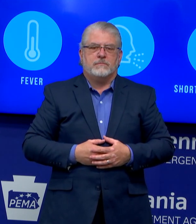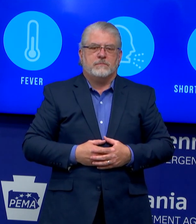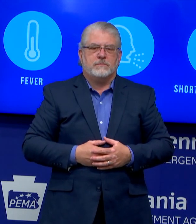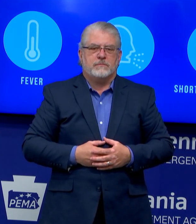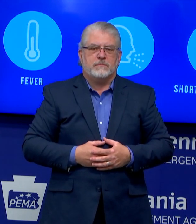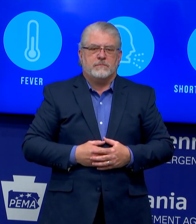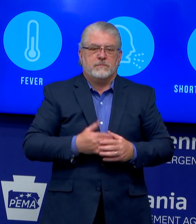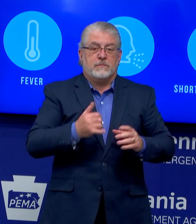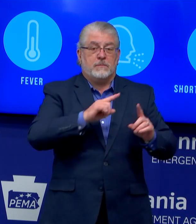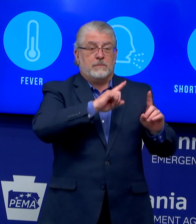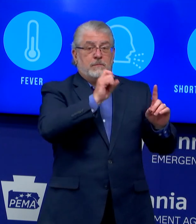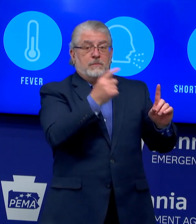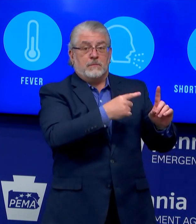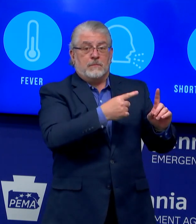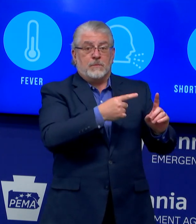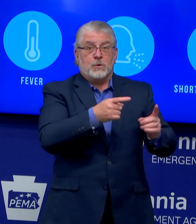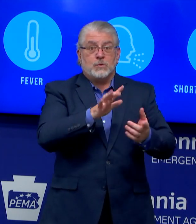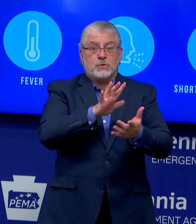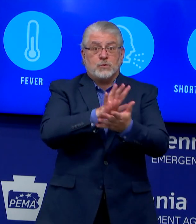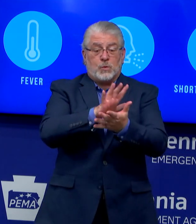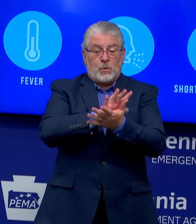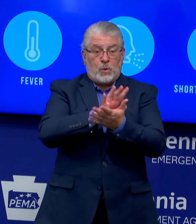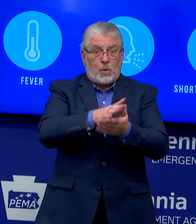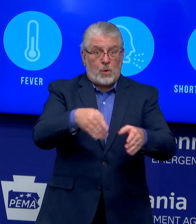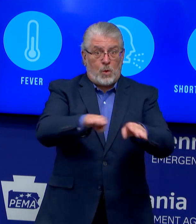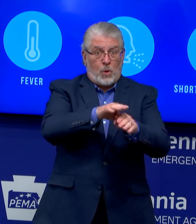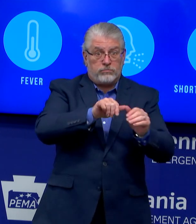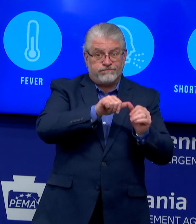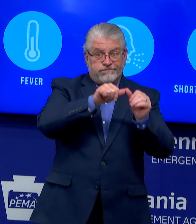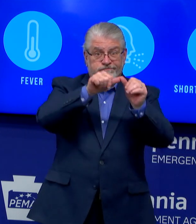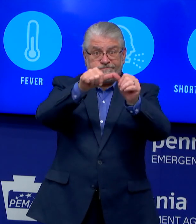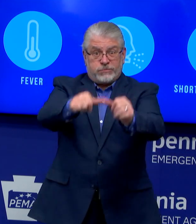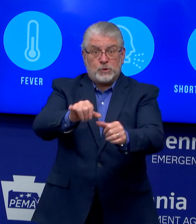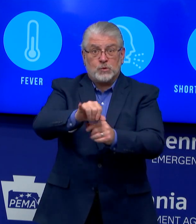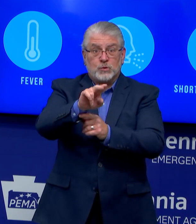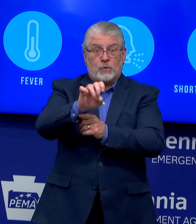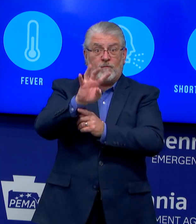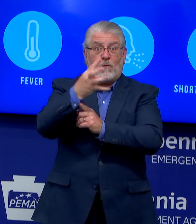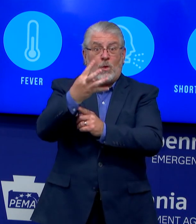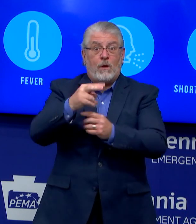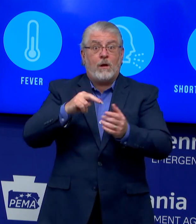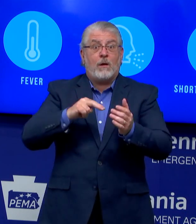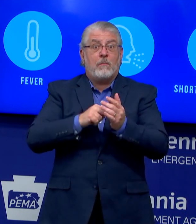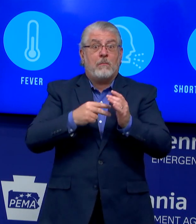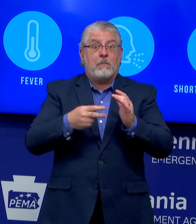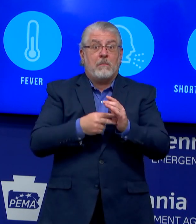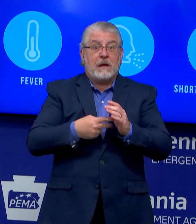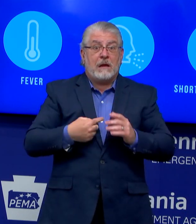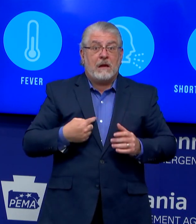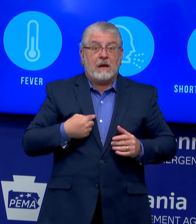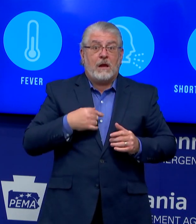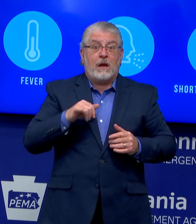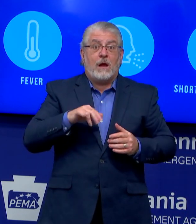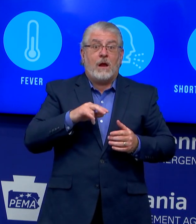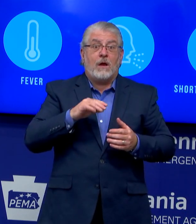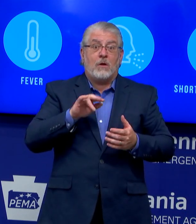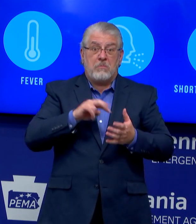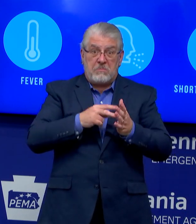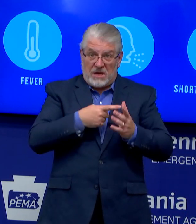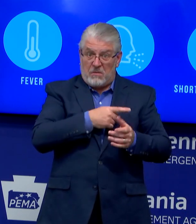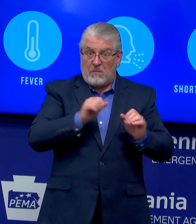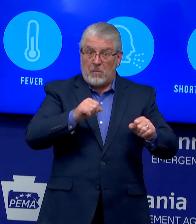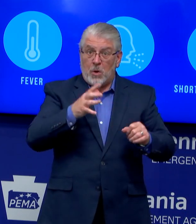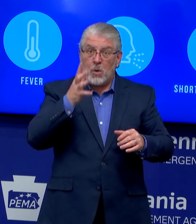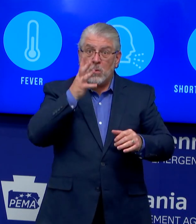the stay-at-home order will last at least that long? Again, the virus determines the timetable. We don't determine